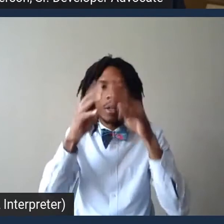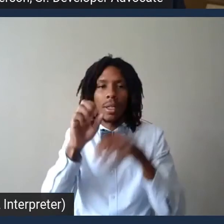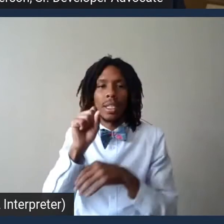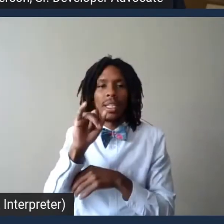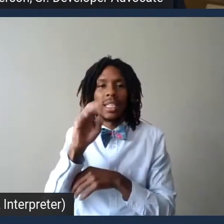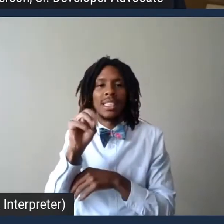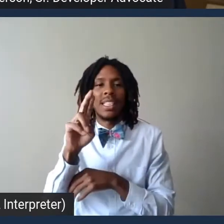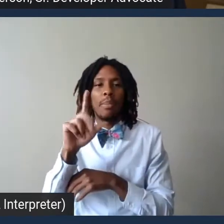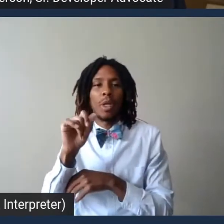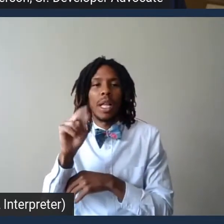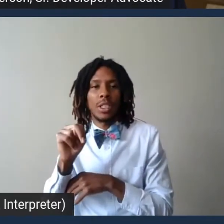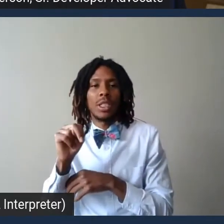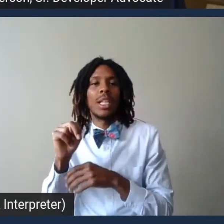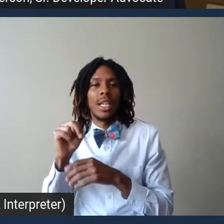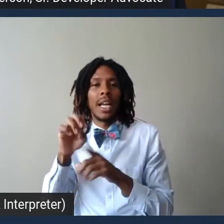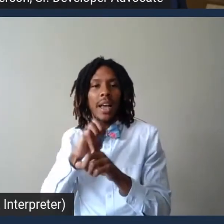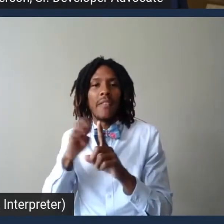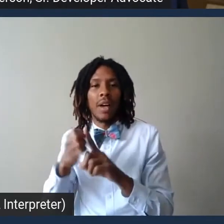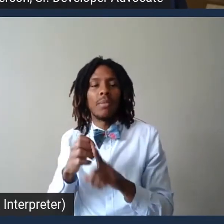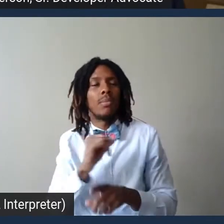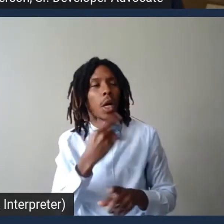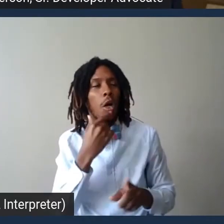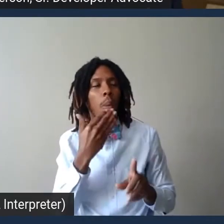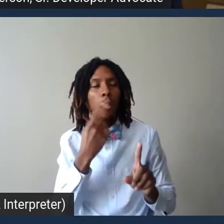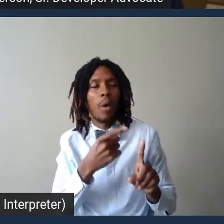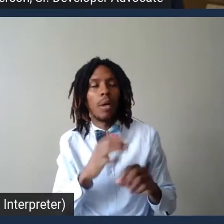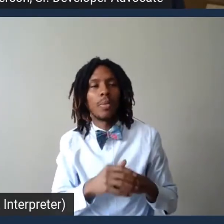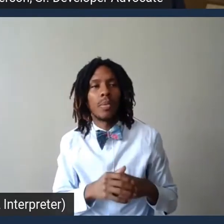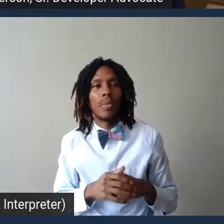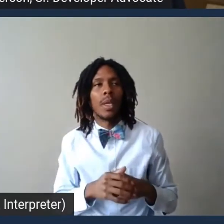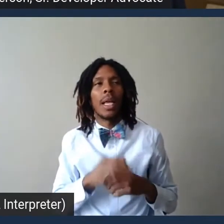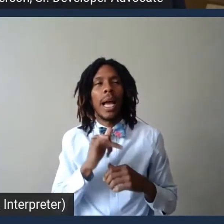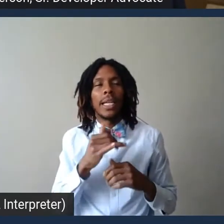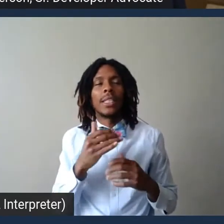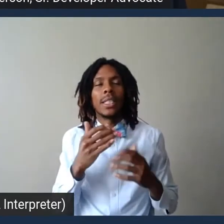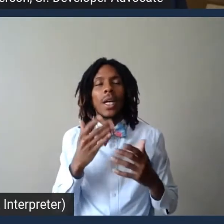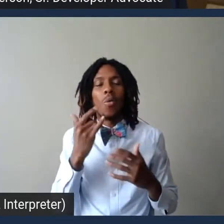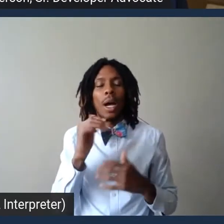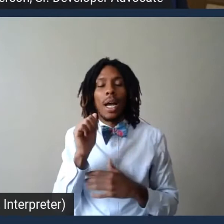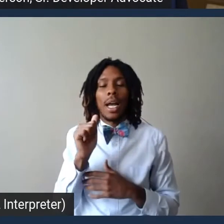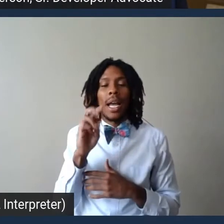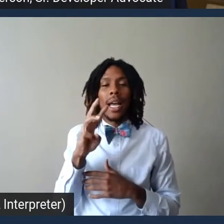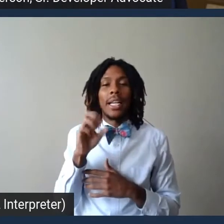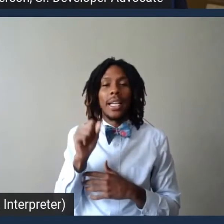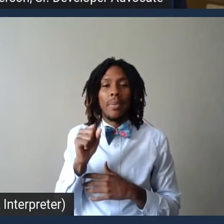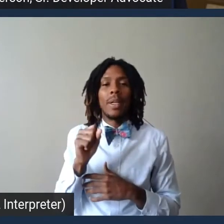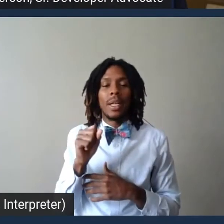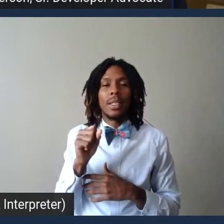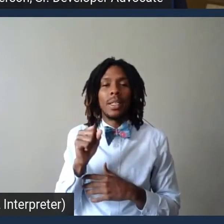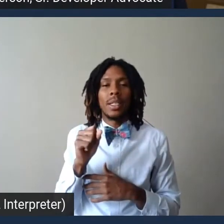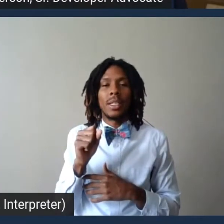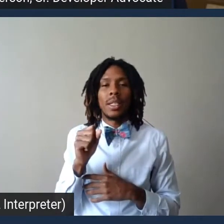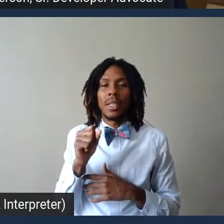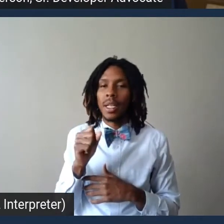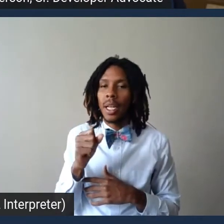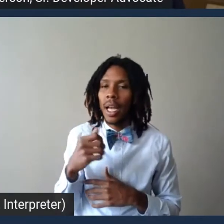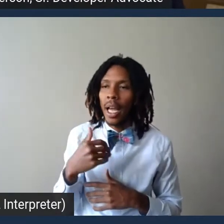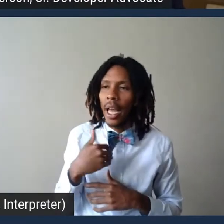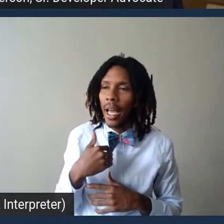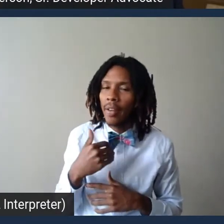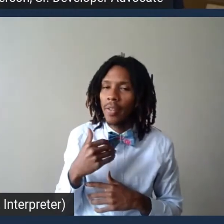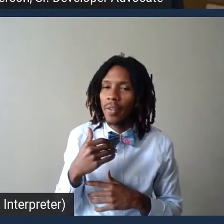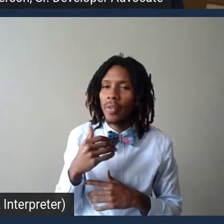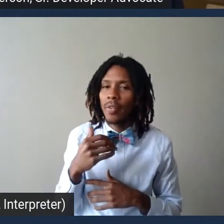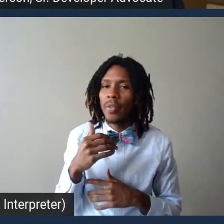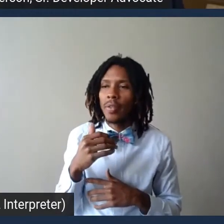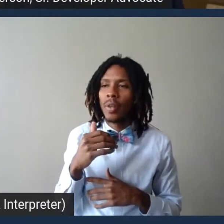simulation environment. Good point. So that's precisely why AWS RoboMaker has the WorldForge service. Okay. So